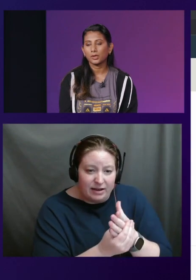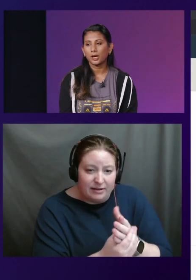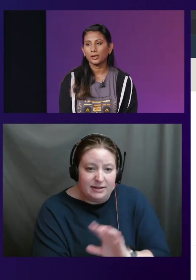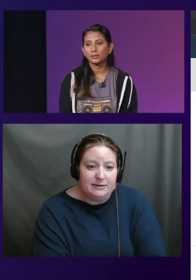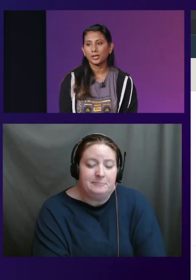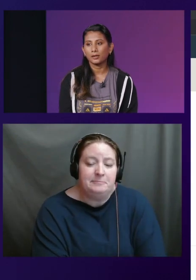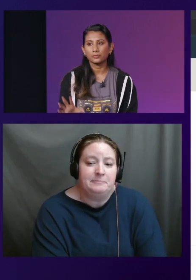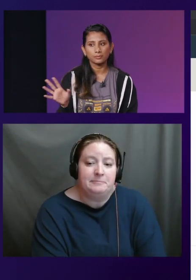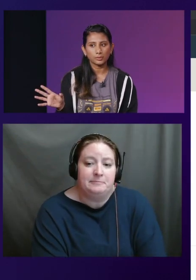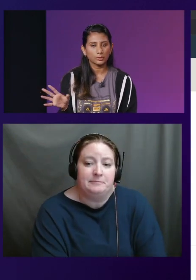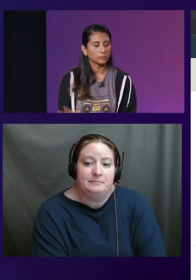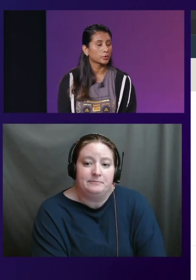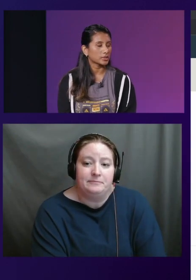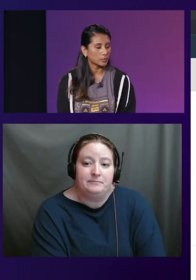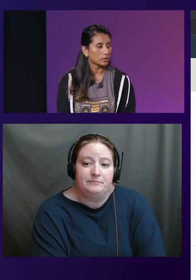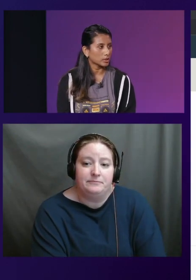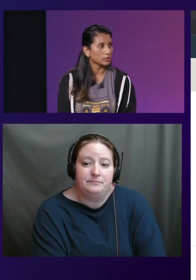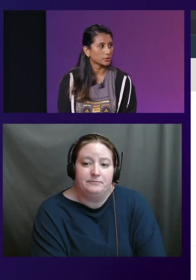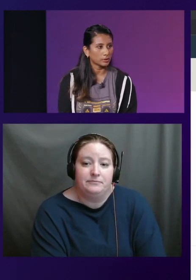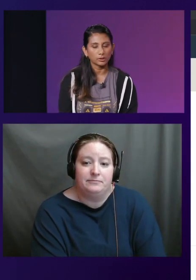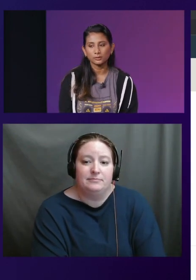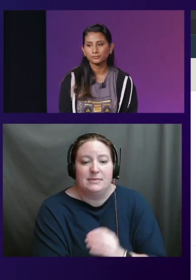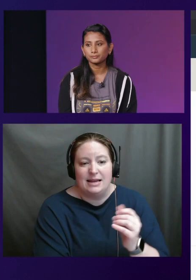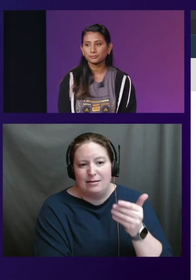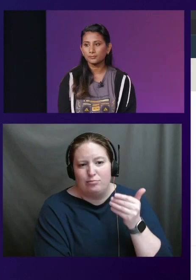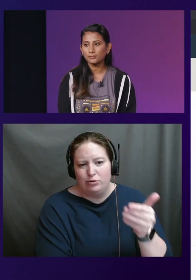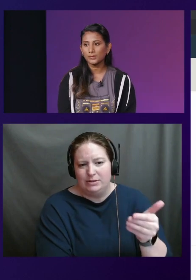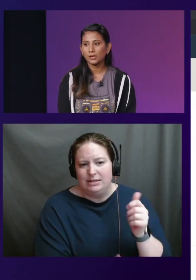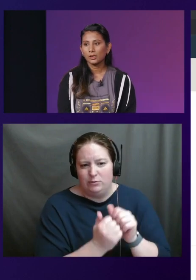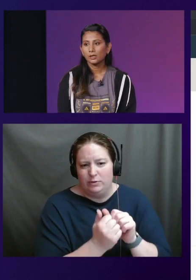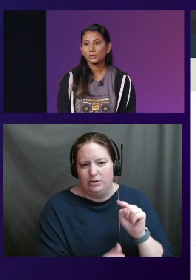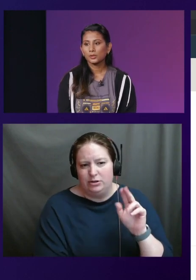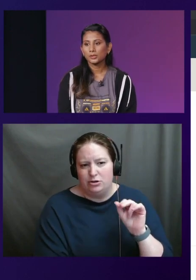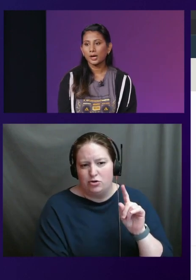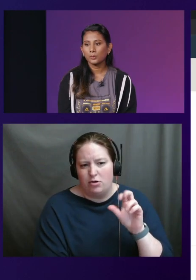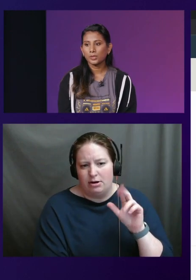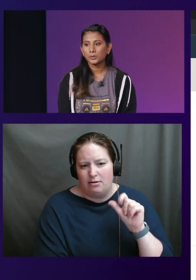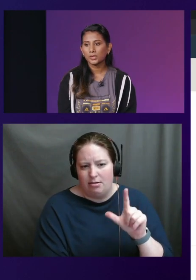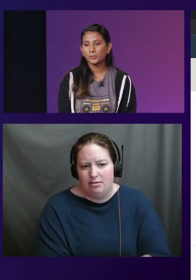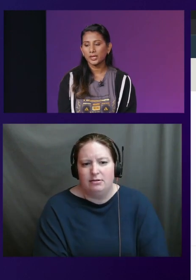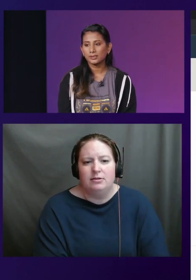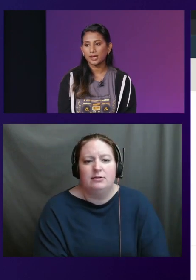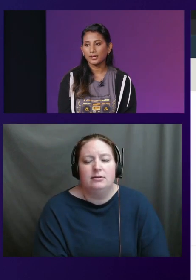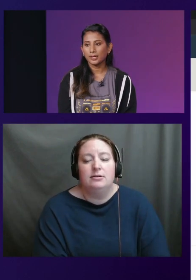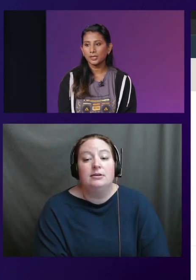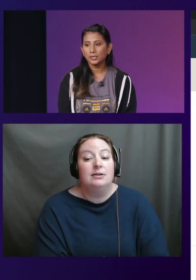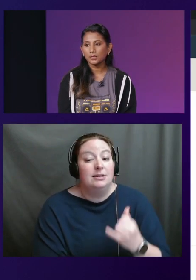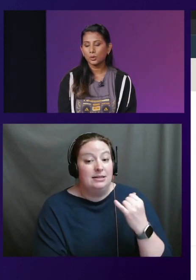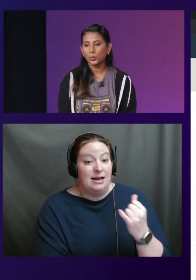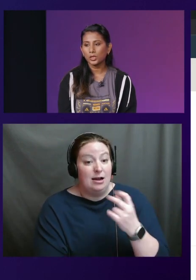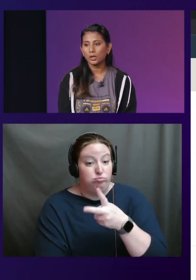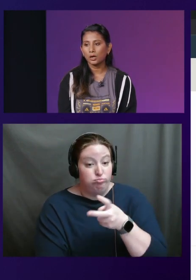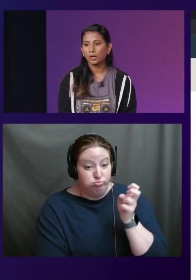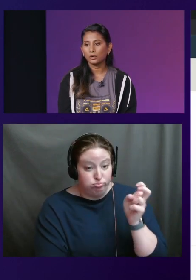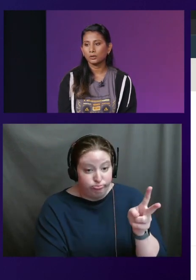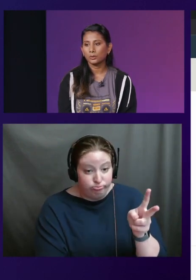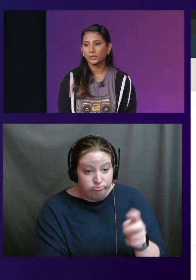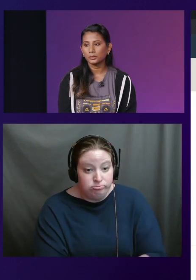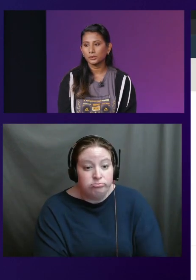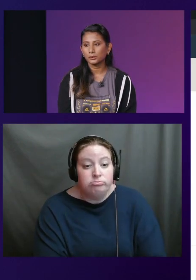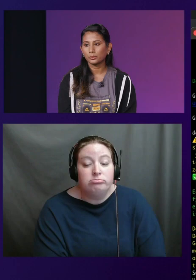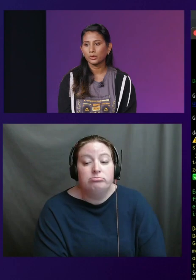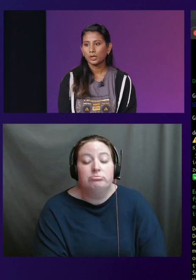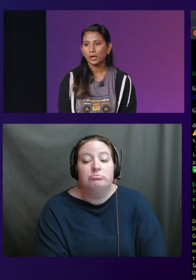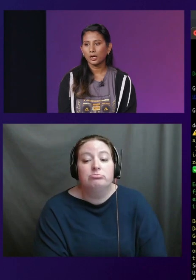and proceed with the tutorial. So now once we paste that in, we are